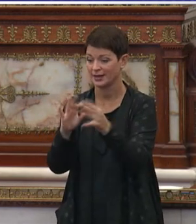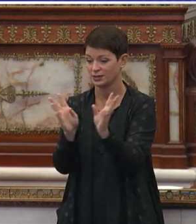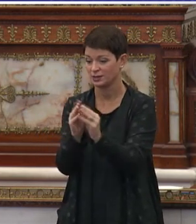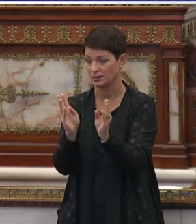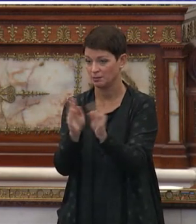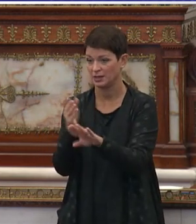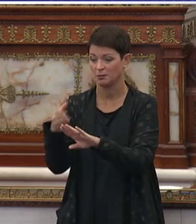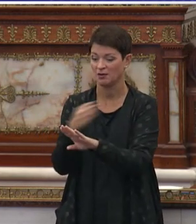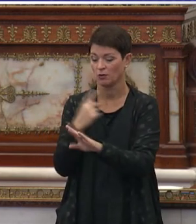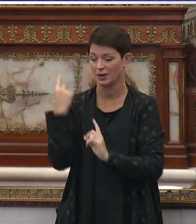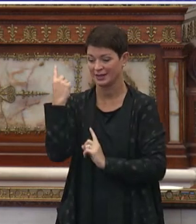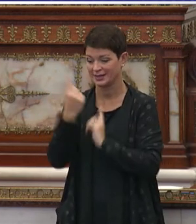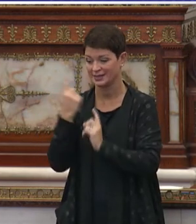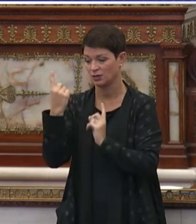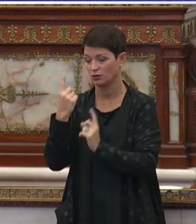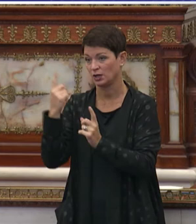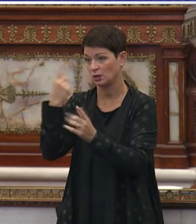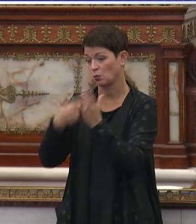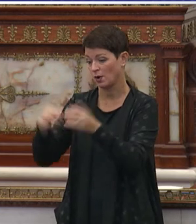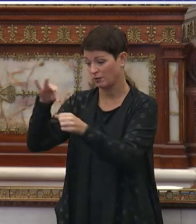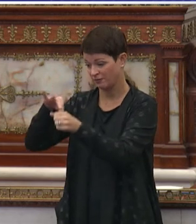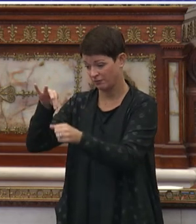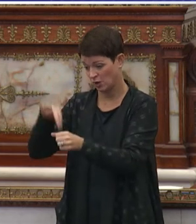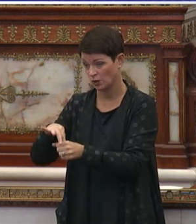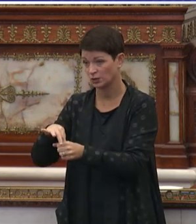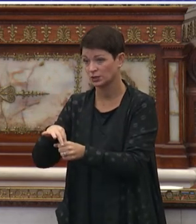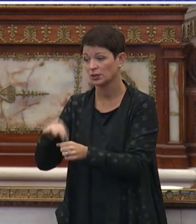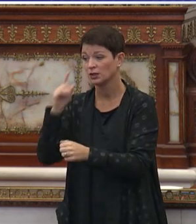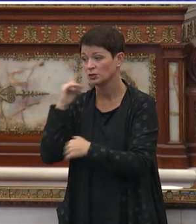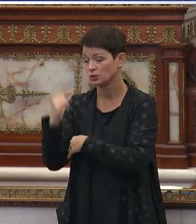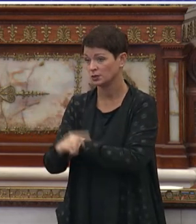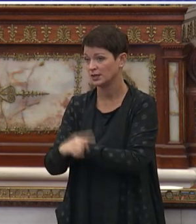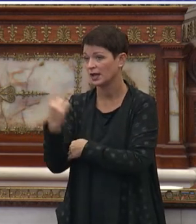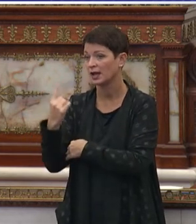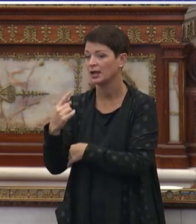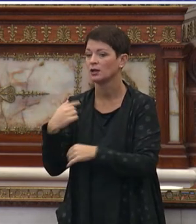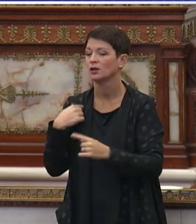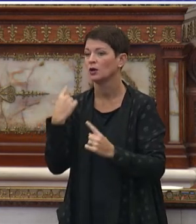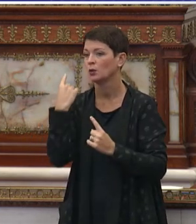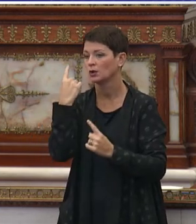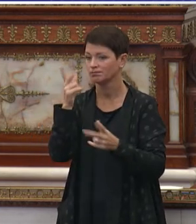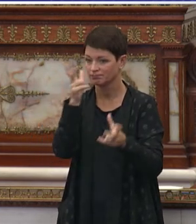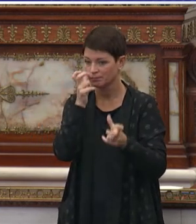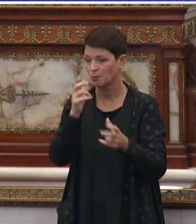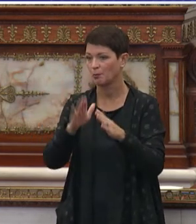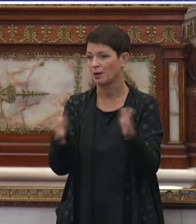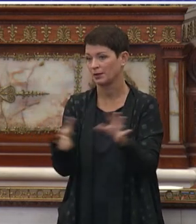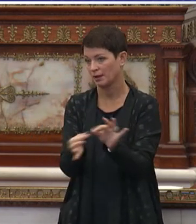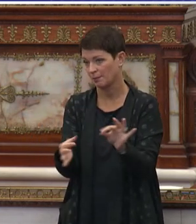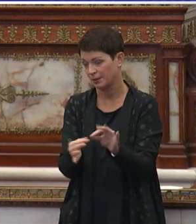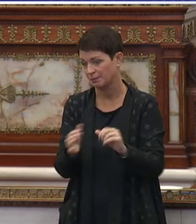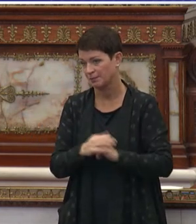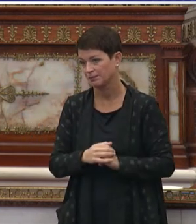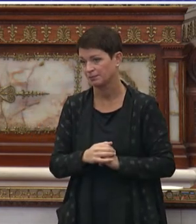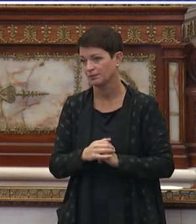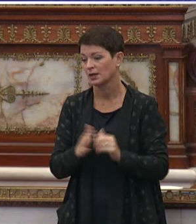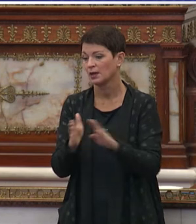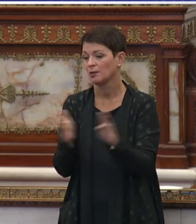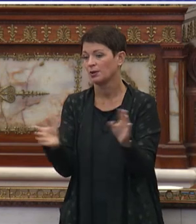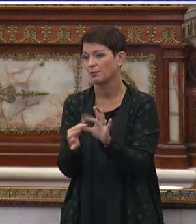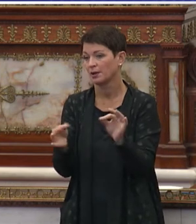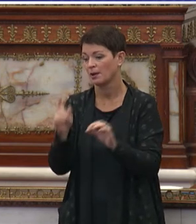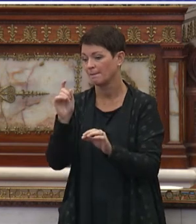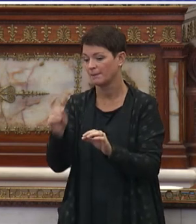and before considering the resolutions and bills we have before us today, we'll consider our public comment. It will go as follows. Public comment